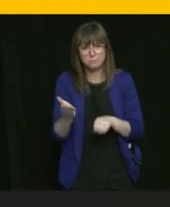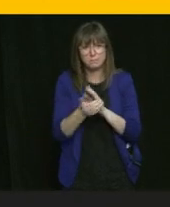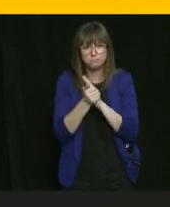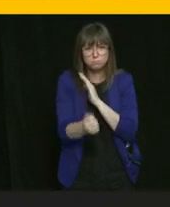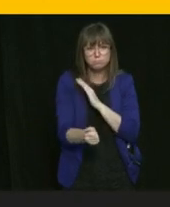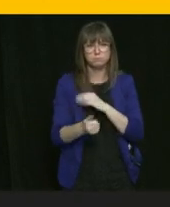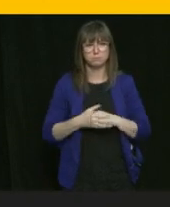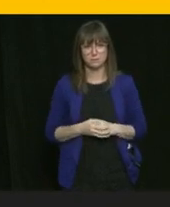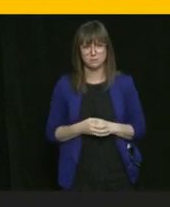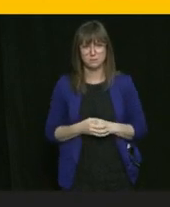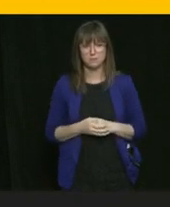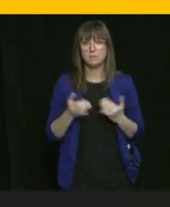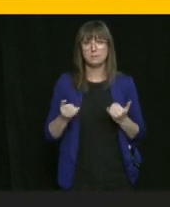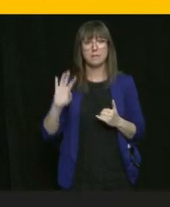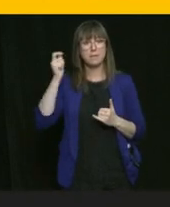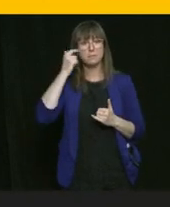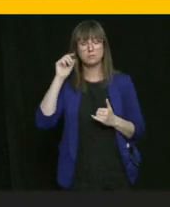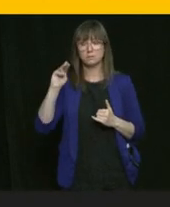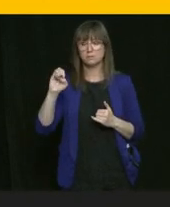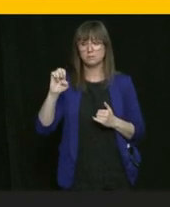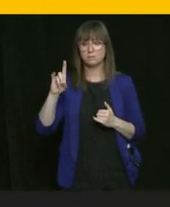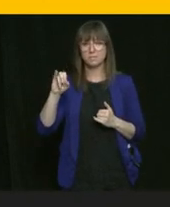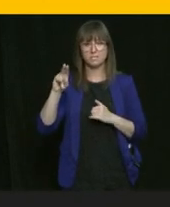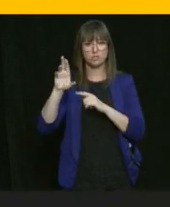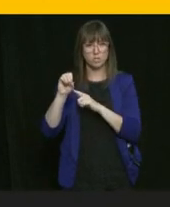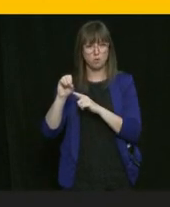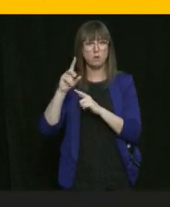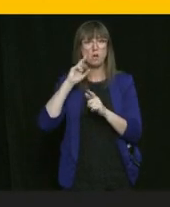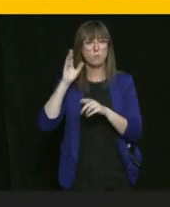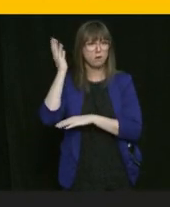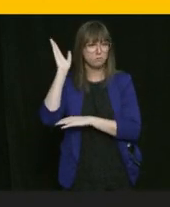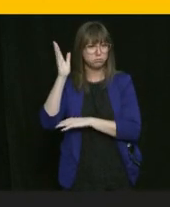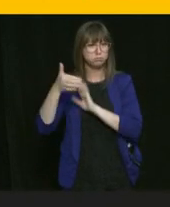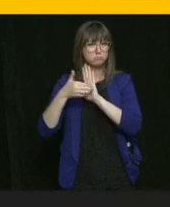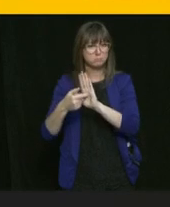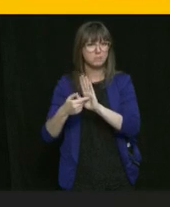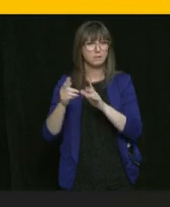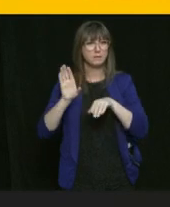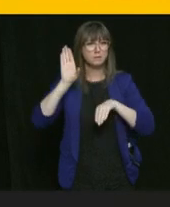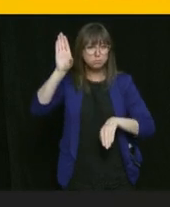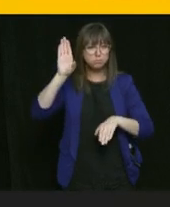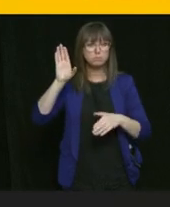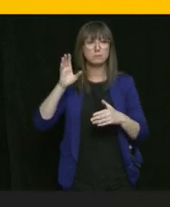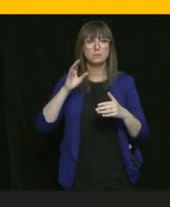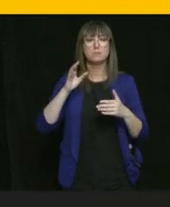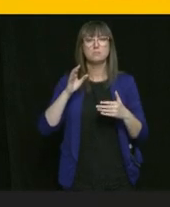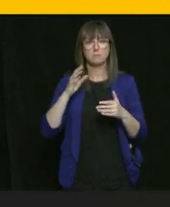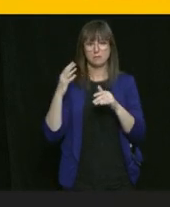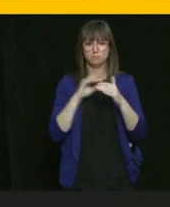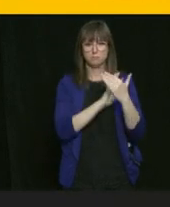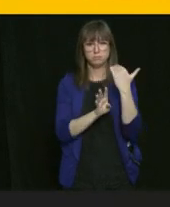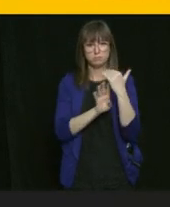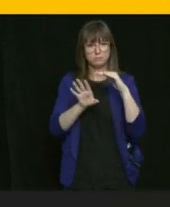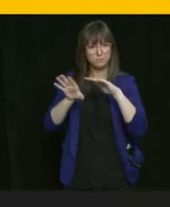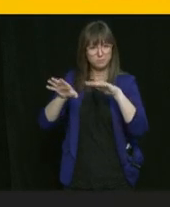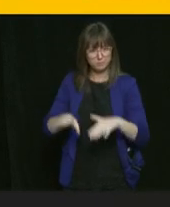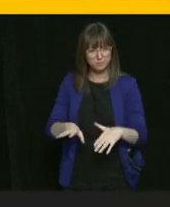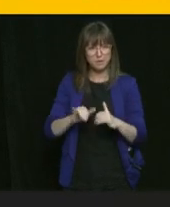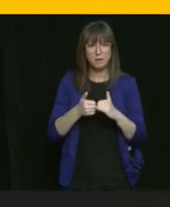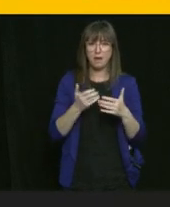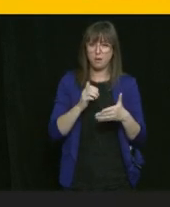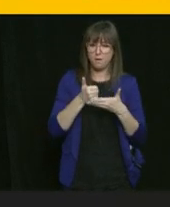Today, Minister Mendicino will present a plan on immigration and citizenship to help with our short-term economic recovery